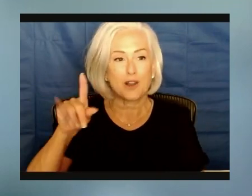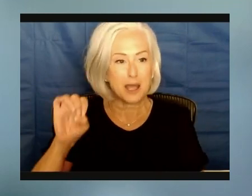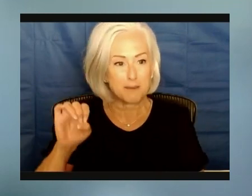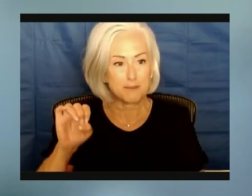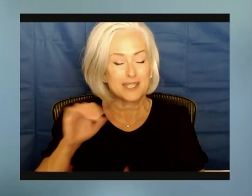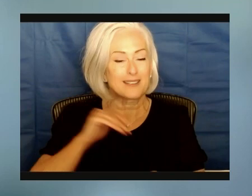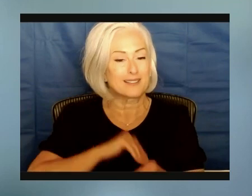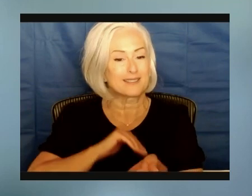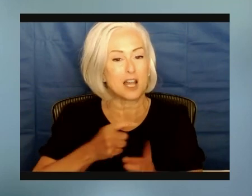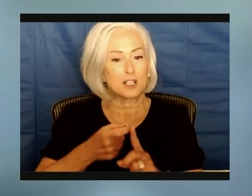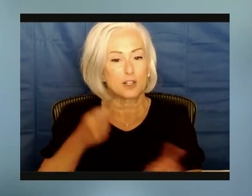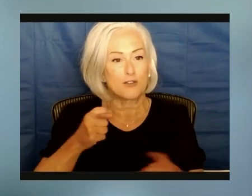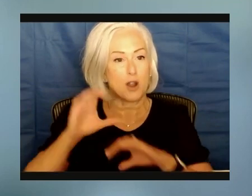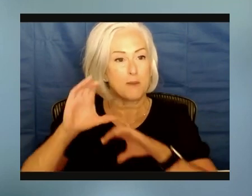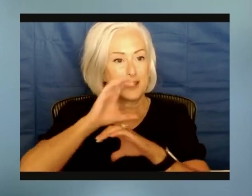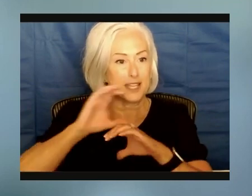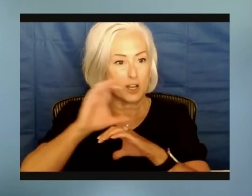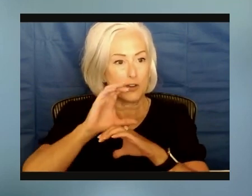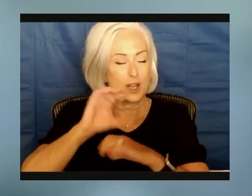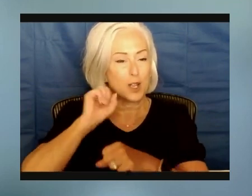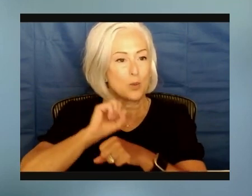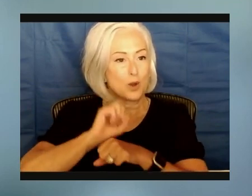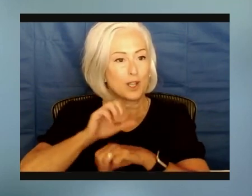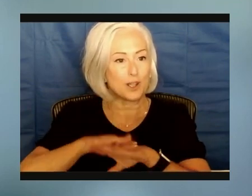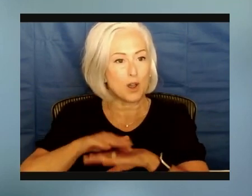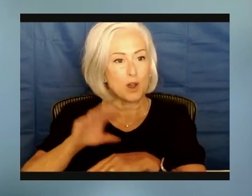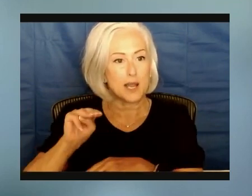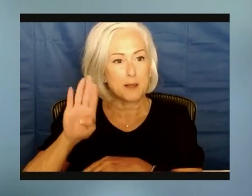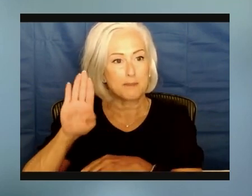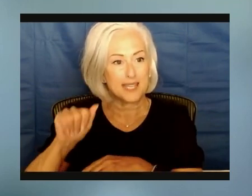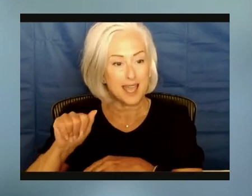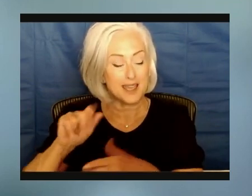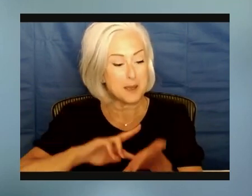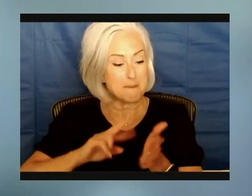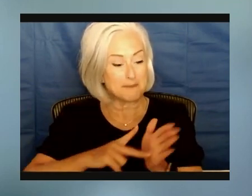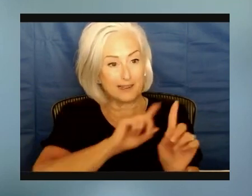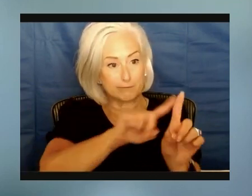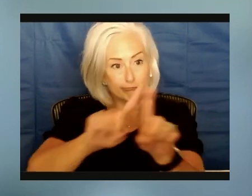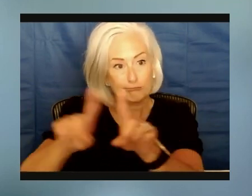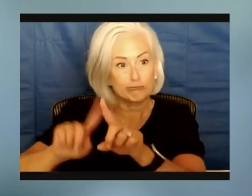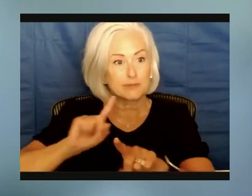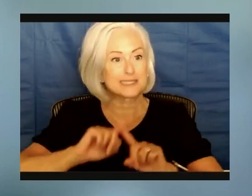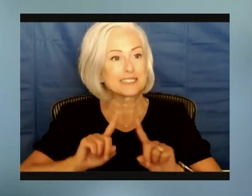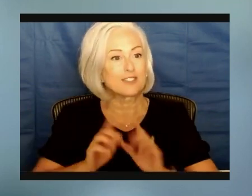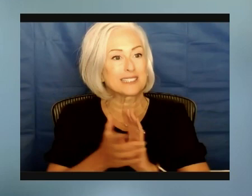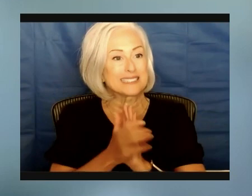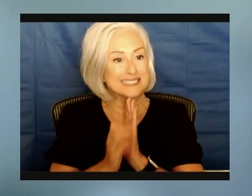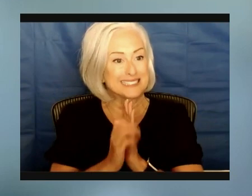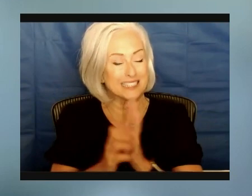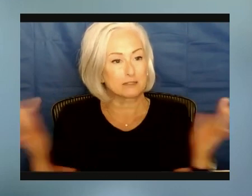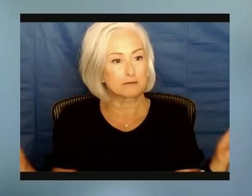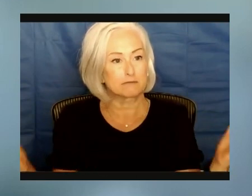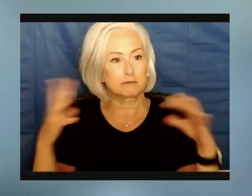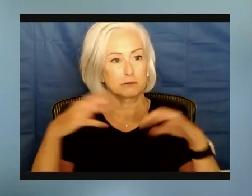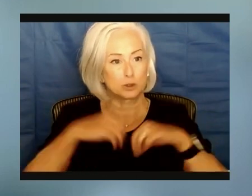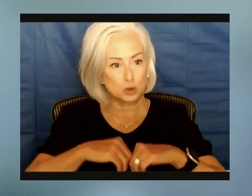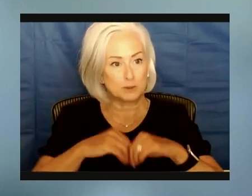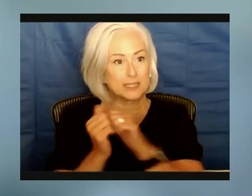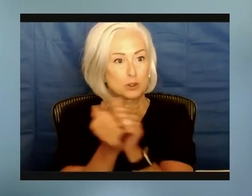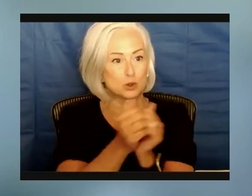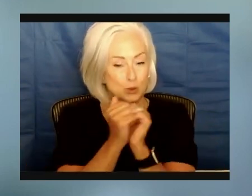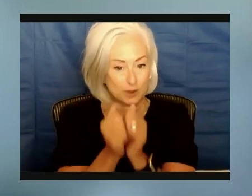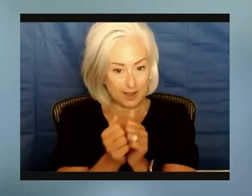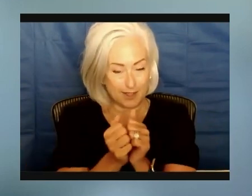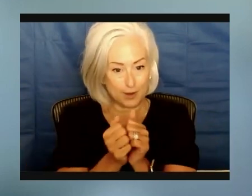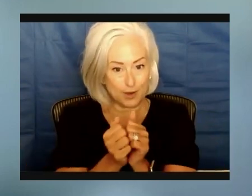Cameroon and is working towards his MBA. So everybody has different skill sets and is working together for this. But when you consider the African